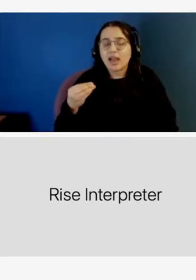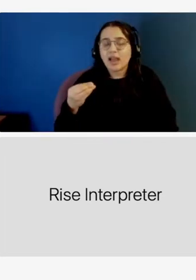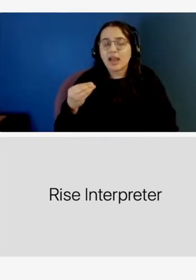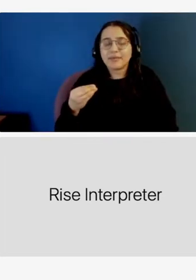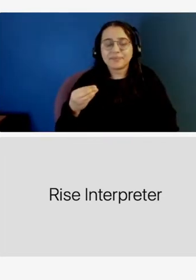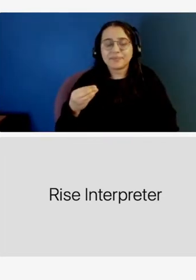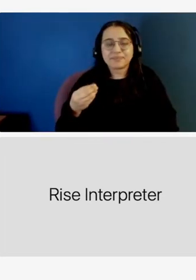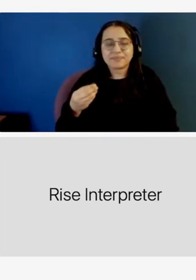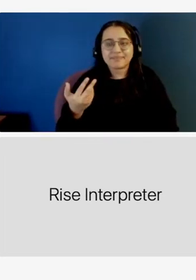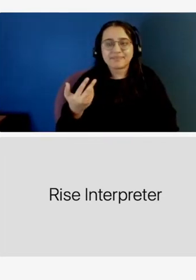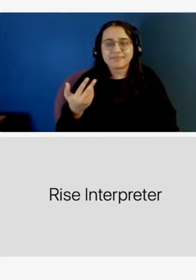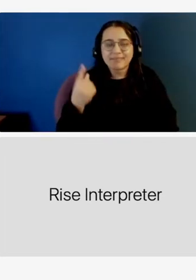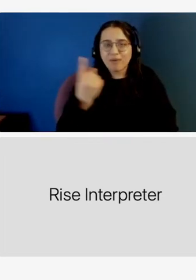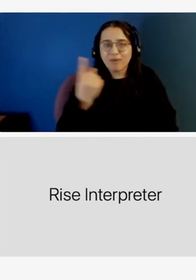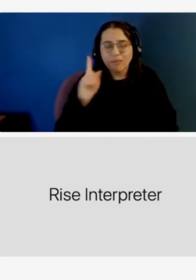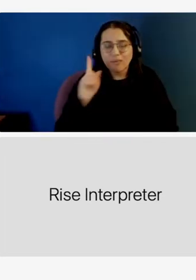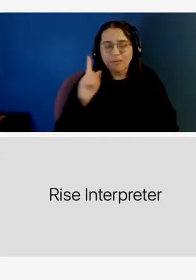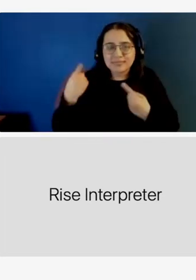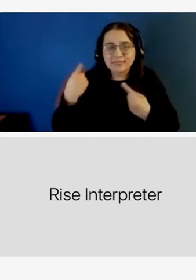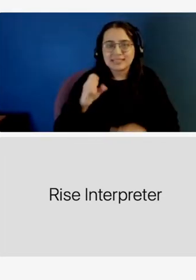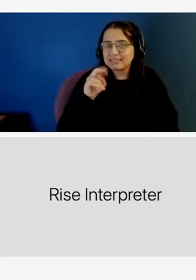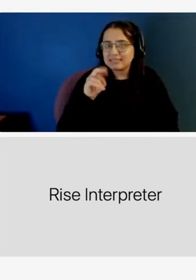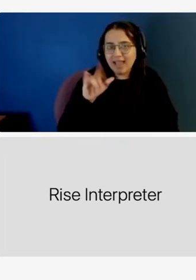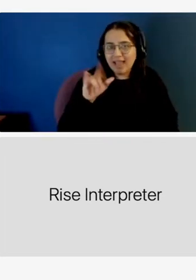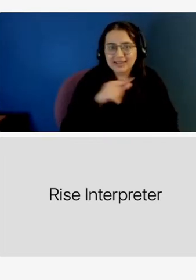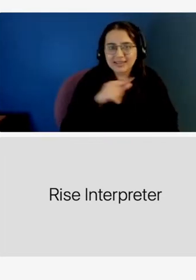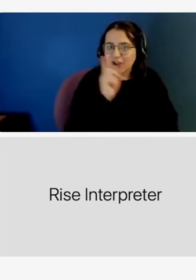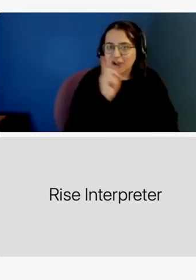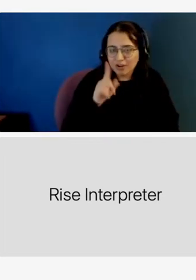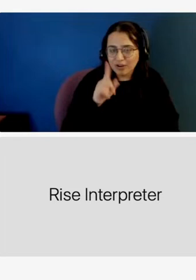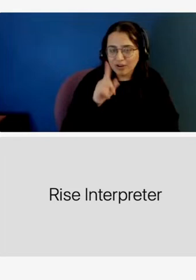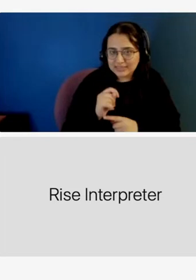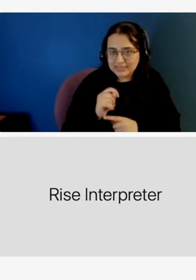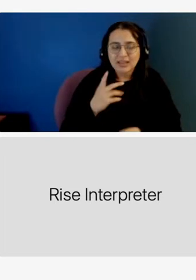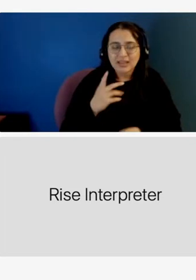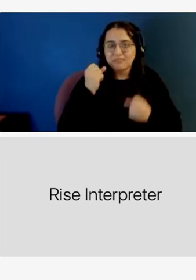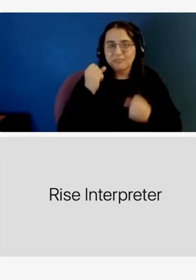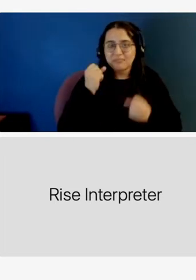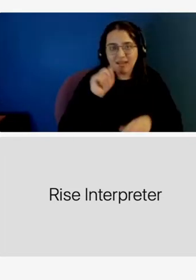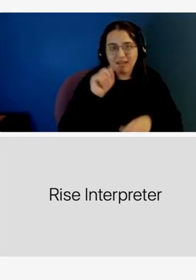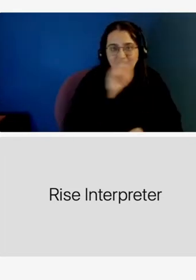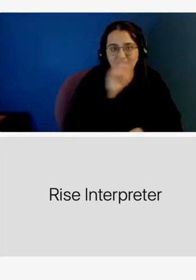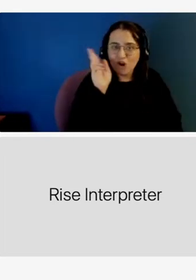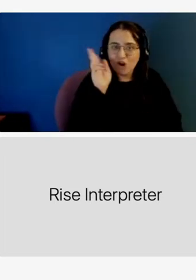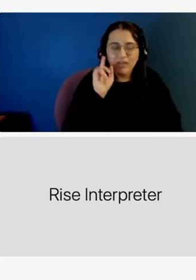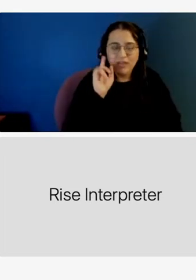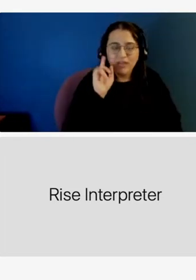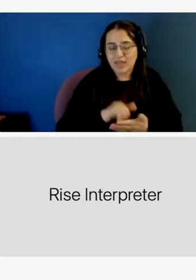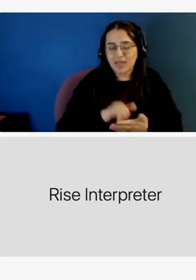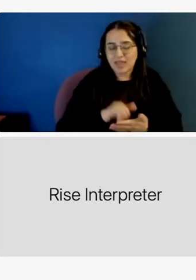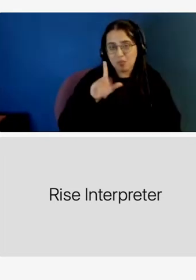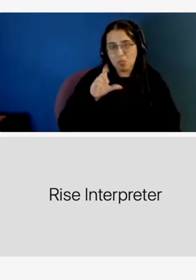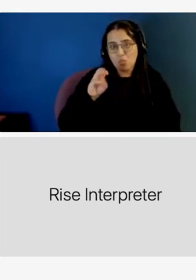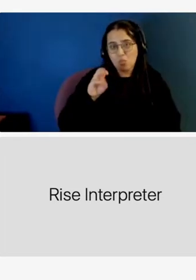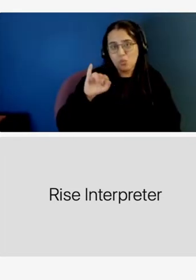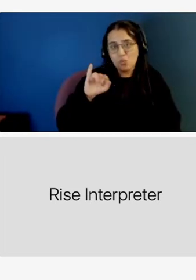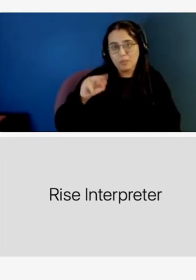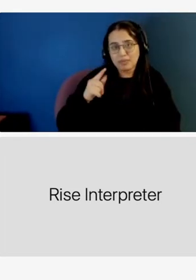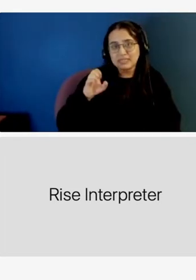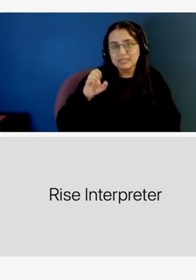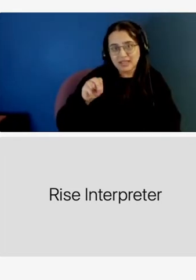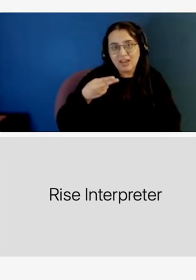it, and I know that everybody's always heard that, you know, Bloomington High School feels like they are the stepchild of the district.